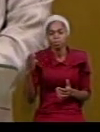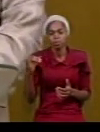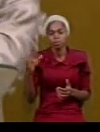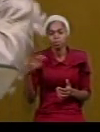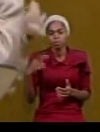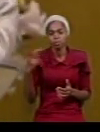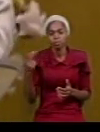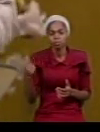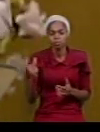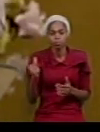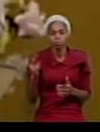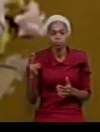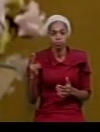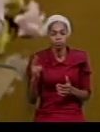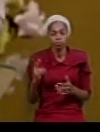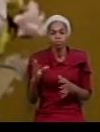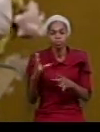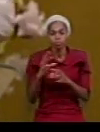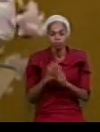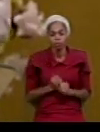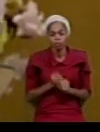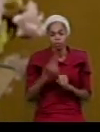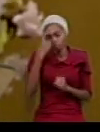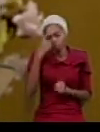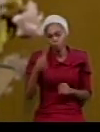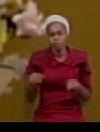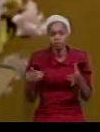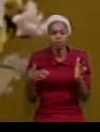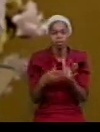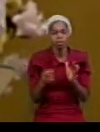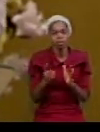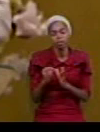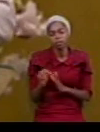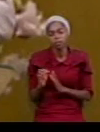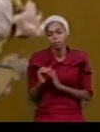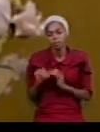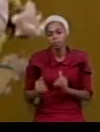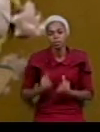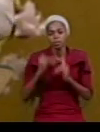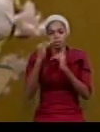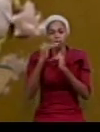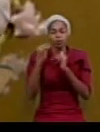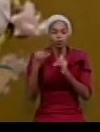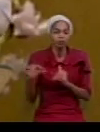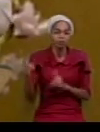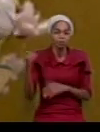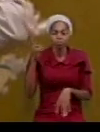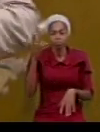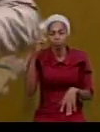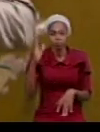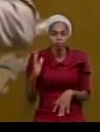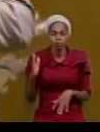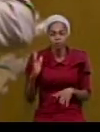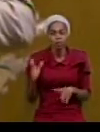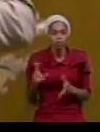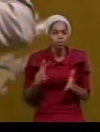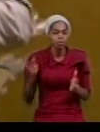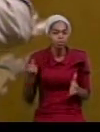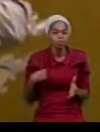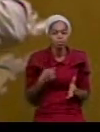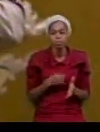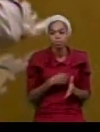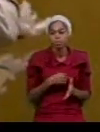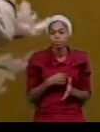punished. Secondly, we saw also that believers are expected to continually please